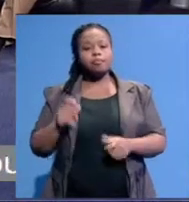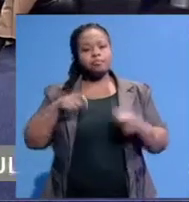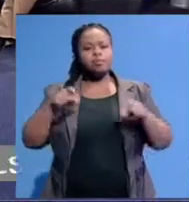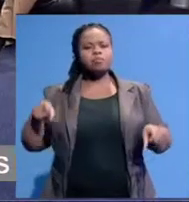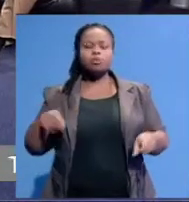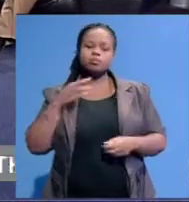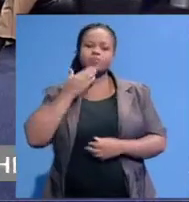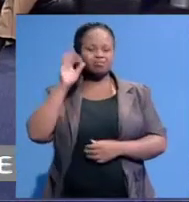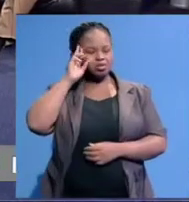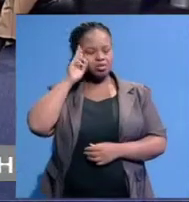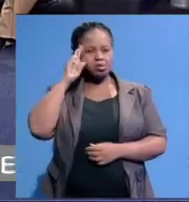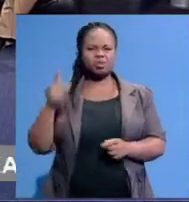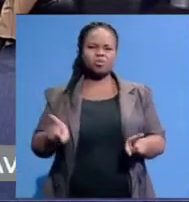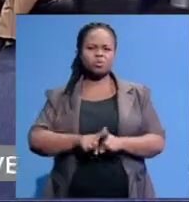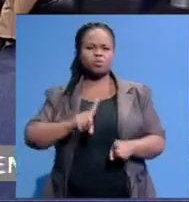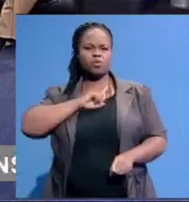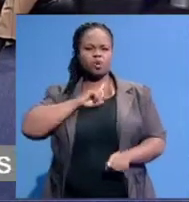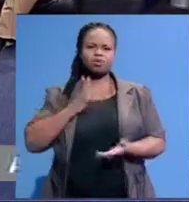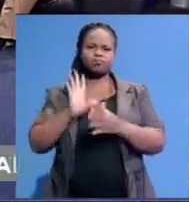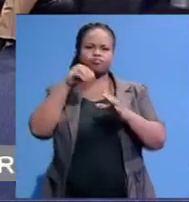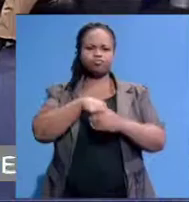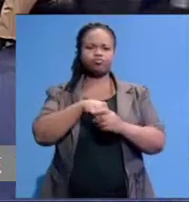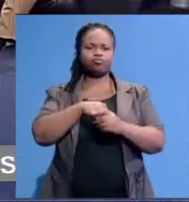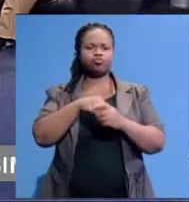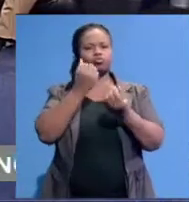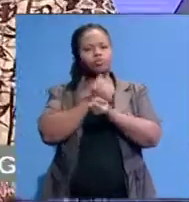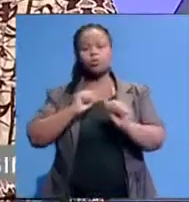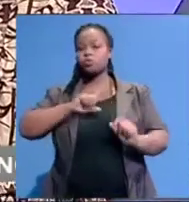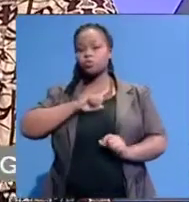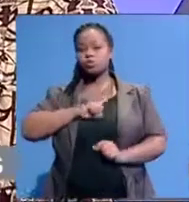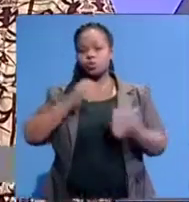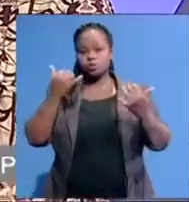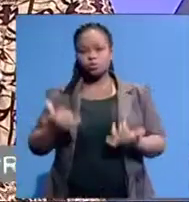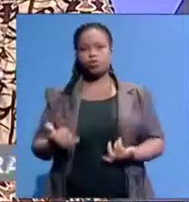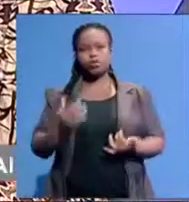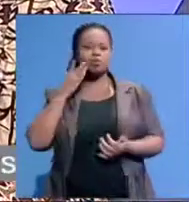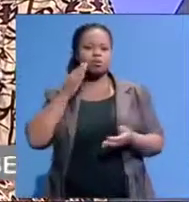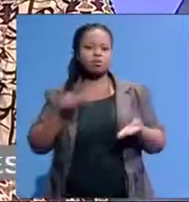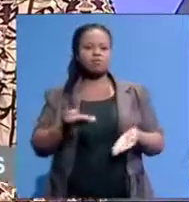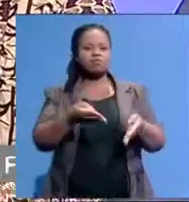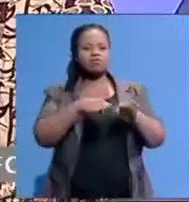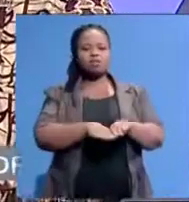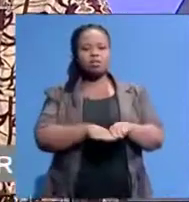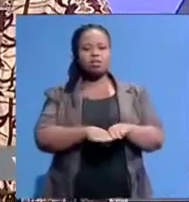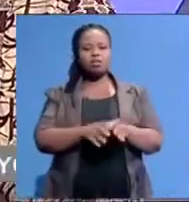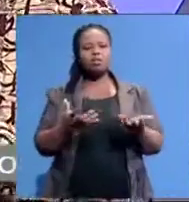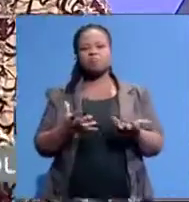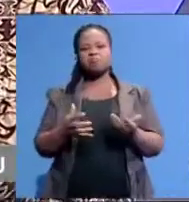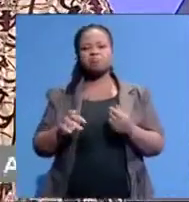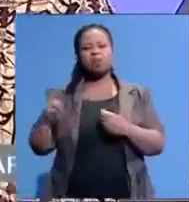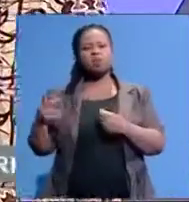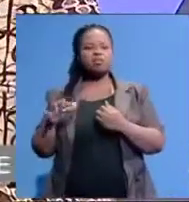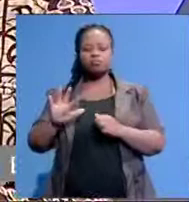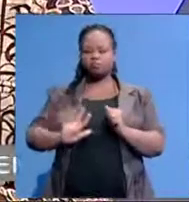mean, today, it was really incredible to see through the funeral, other African countries saying, this is